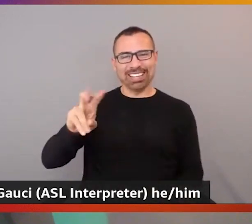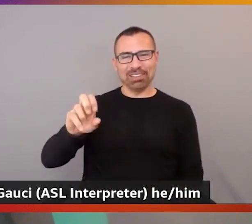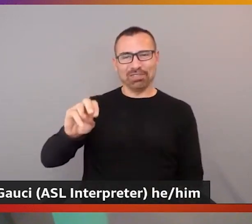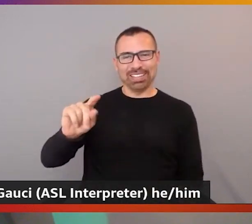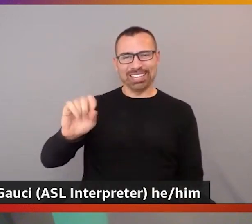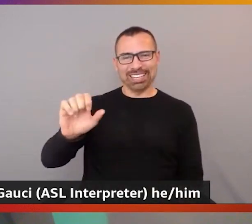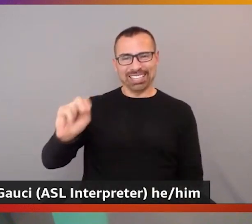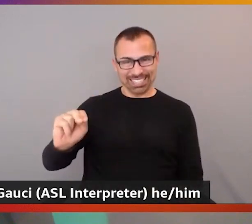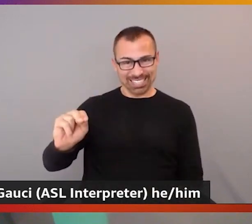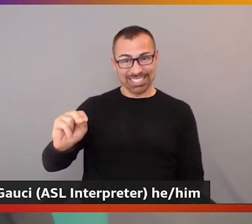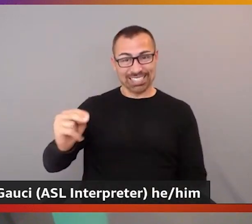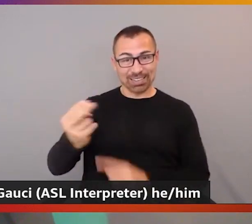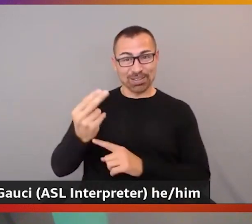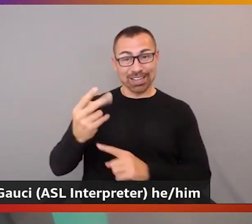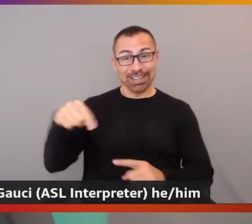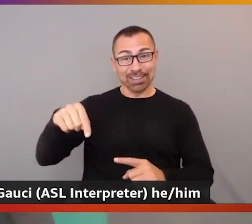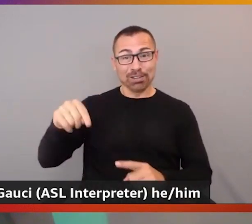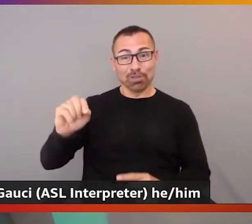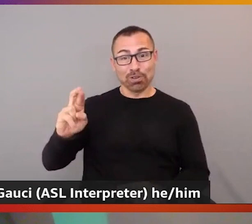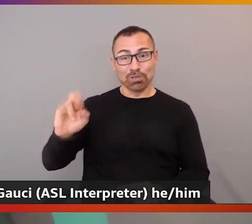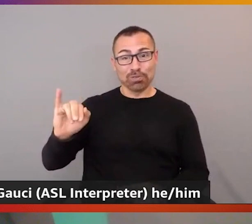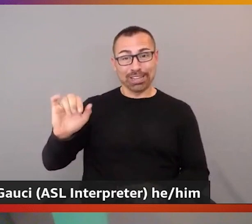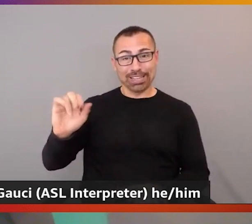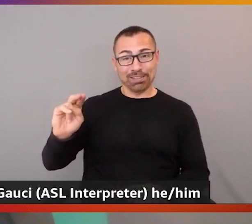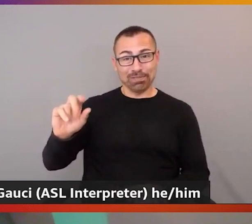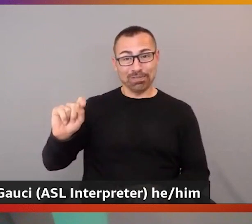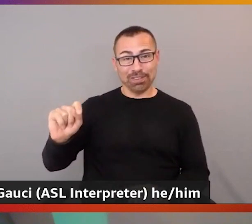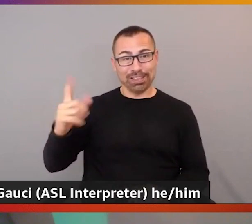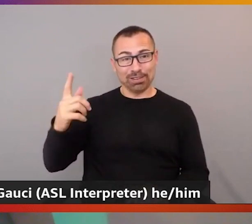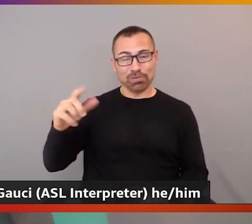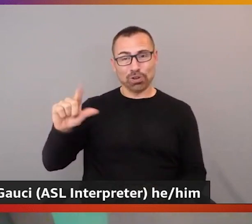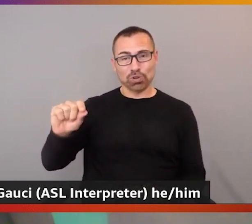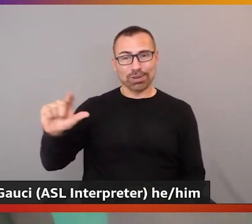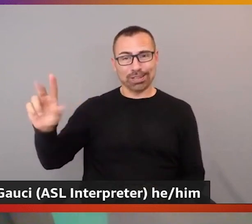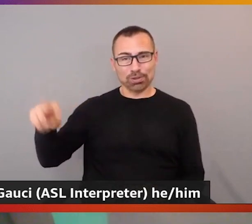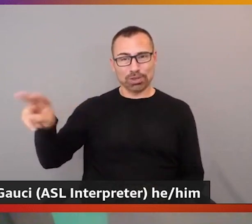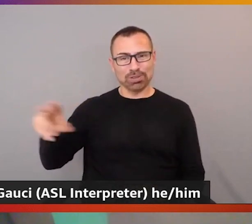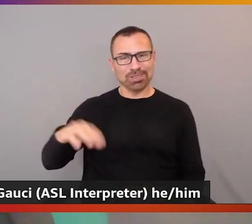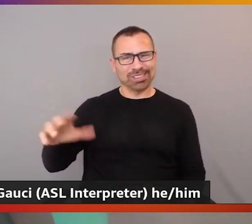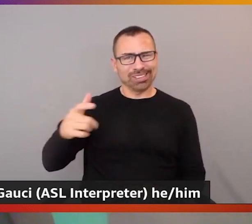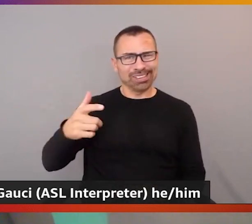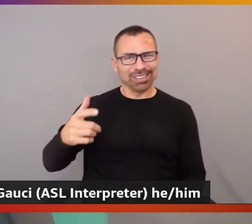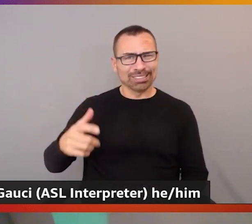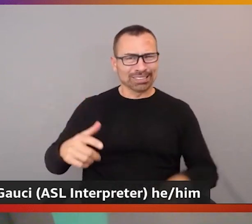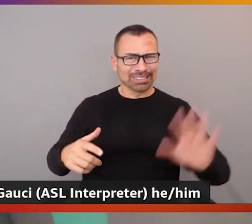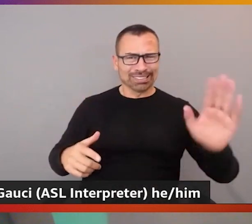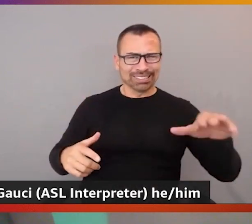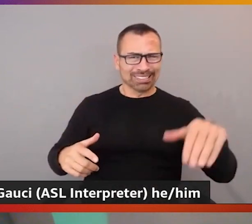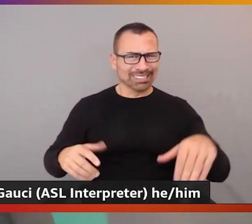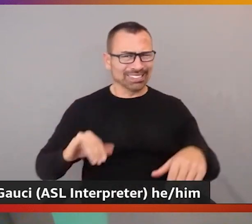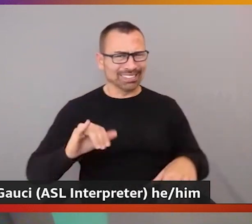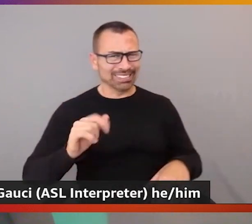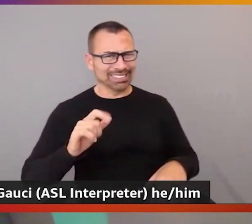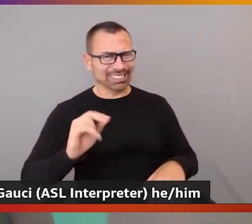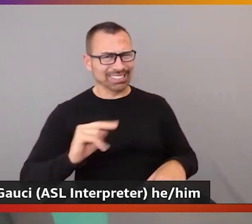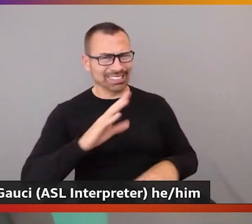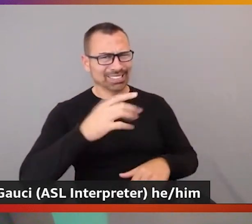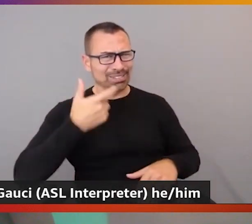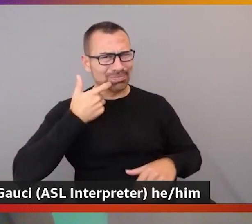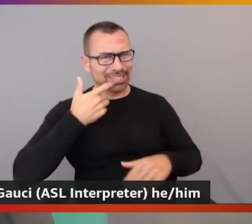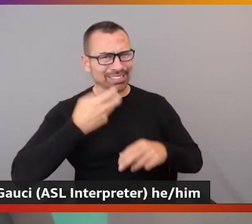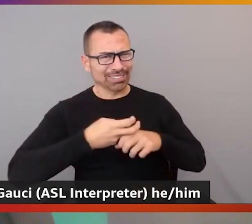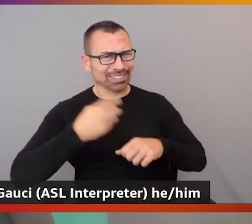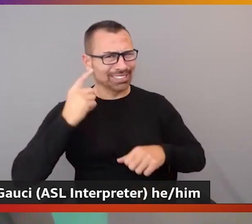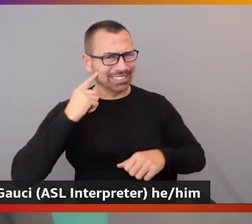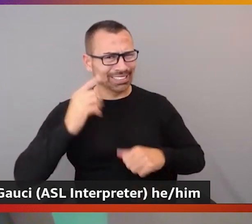reInvent 2022. Oh, your mic, I don't know. It's a little bit hard to hear you. I know. And Anant, is that the case too? Were you able to hear Kyle? How about now? It's good enough for